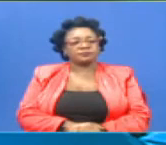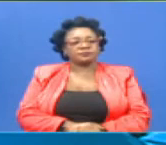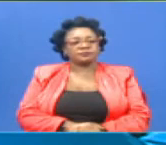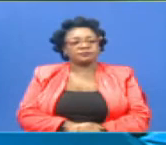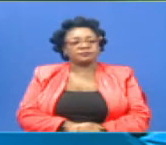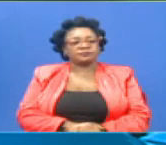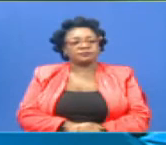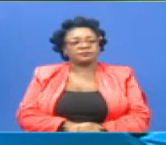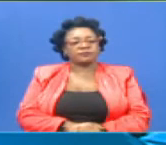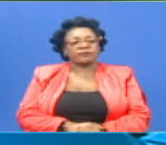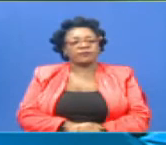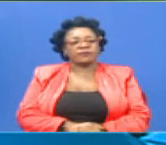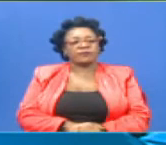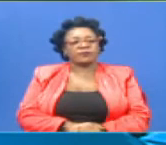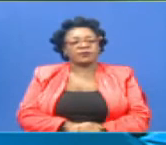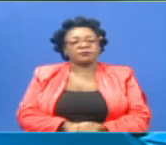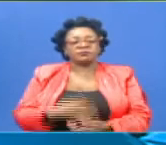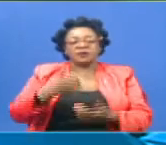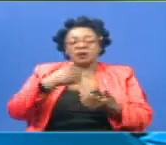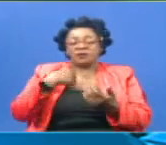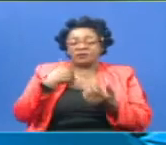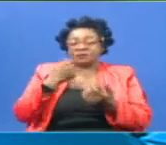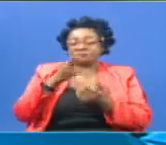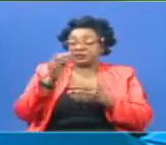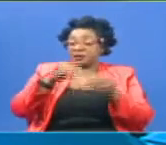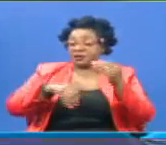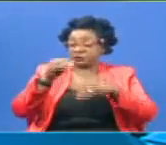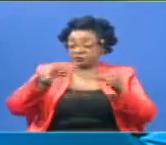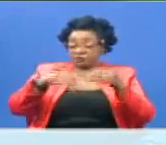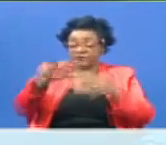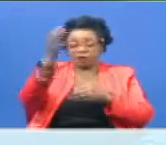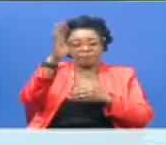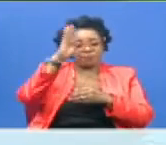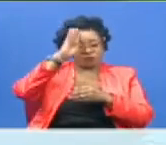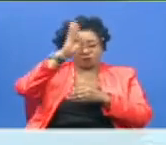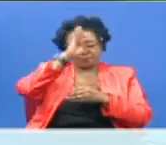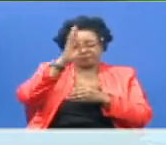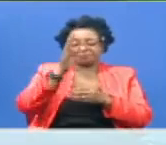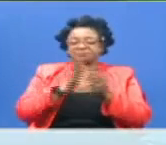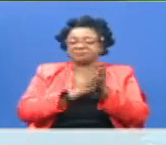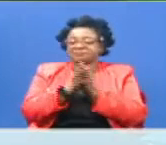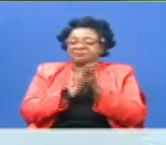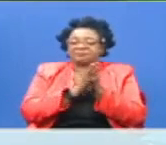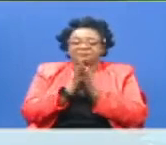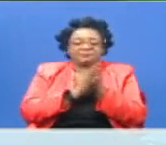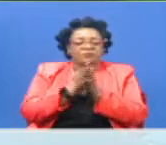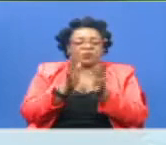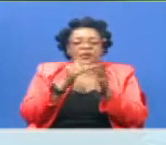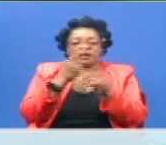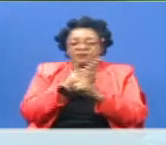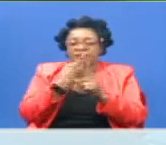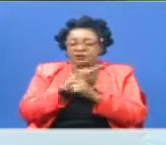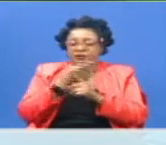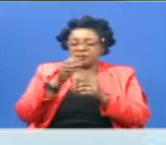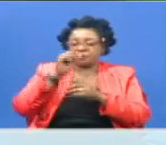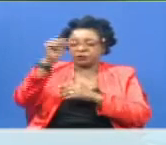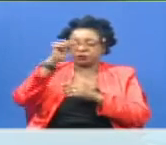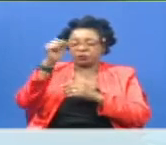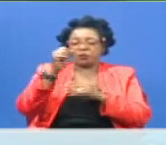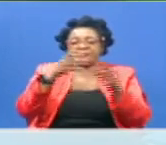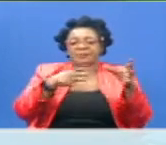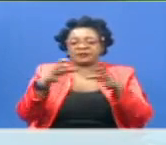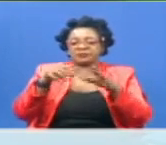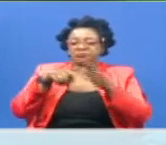The race for the Bungoma senatorial by-election is heating up, with candidates from different political parties traversing the county to